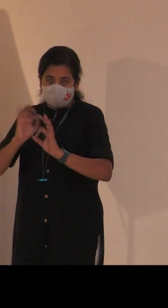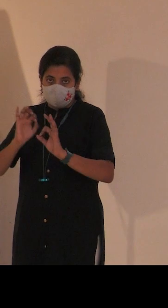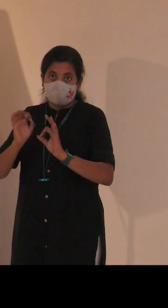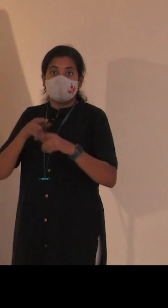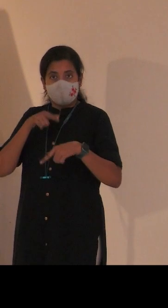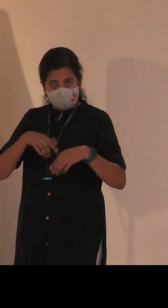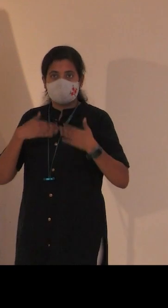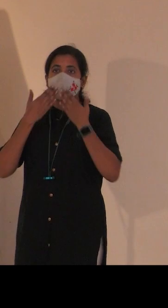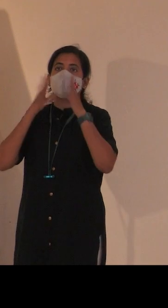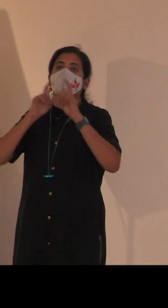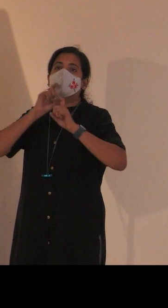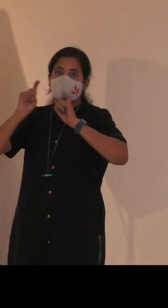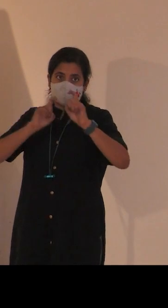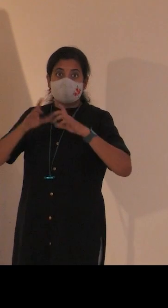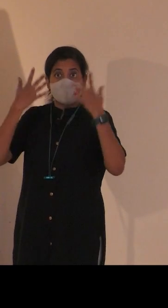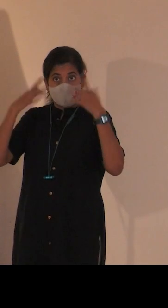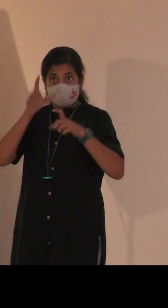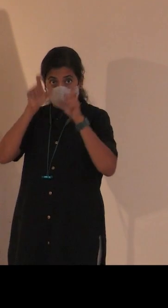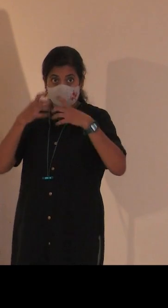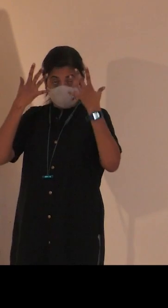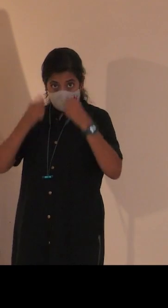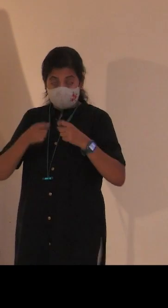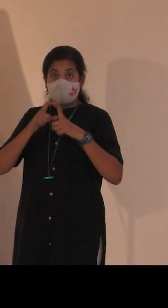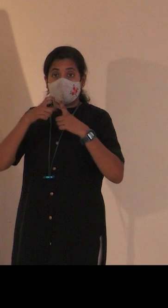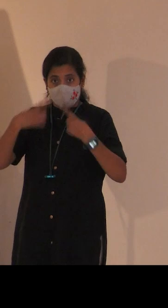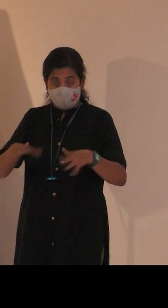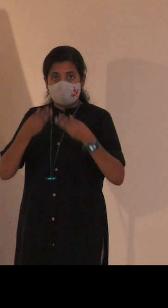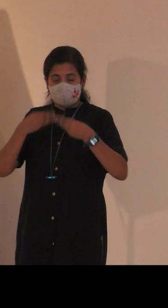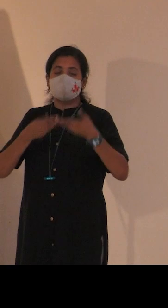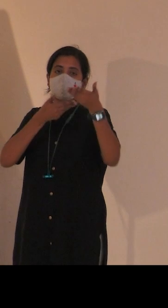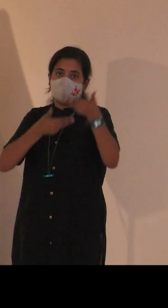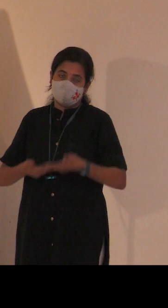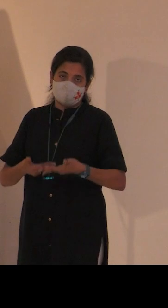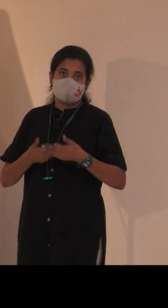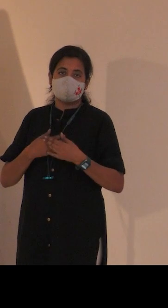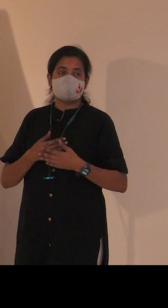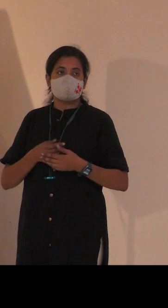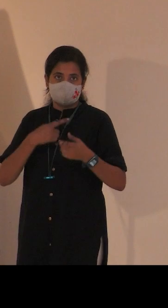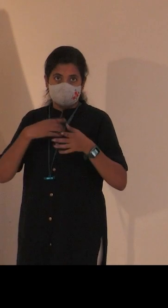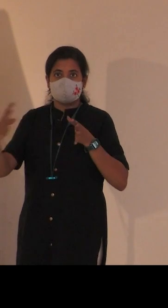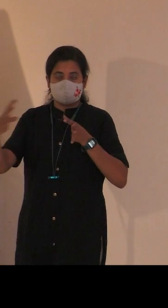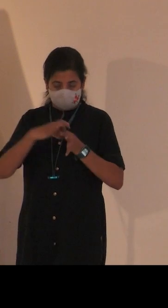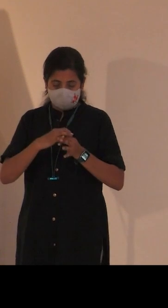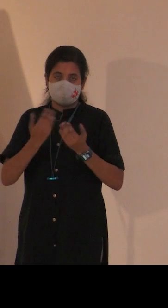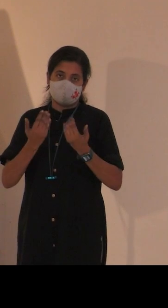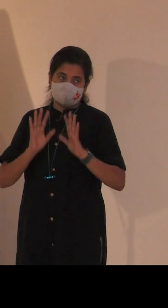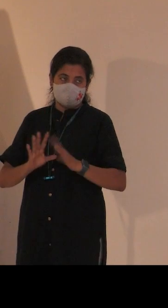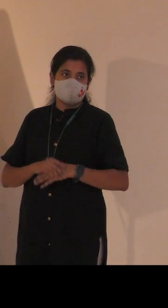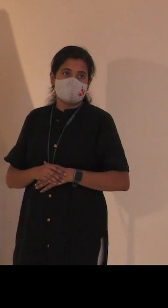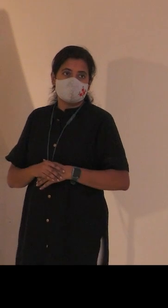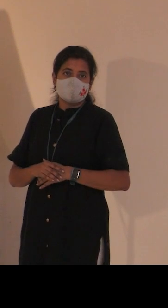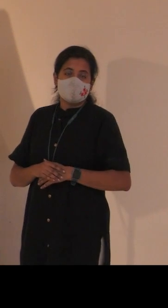here I am openly asking any one of you who wants to donate to PARI, you're most welcome. Please get in touch with me.